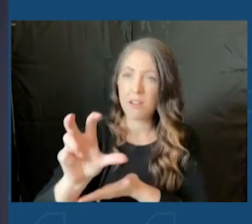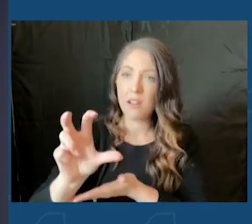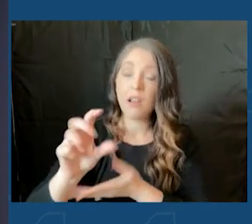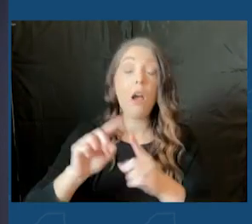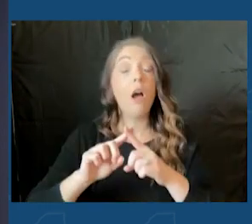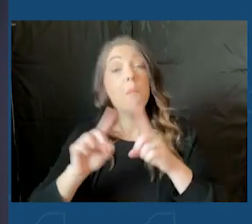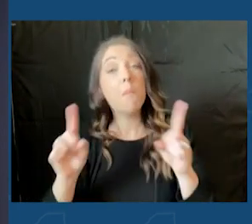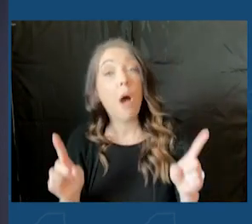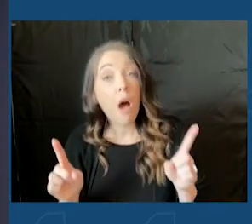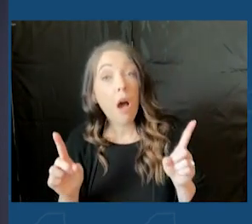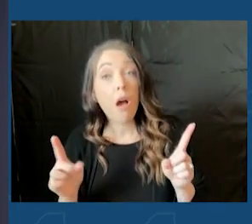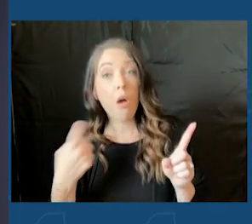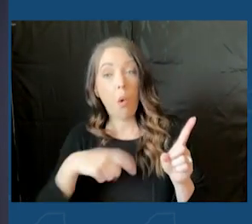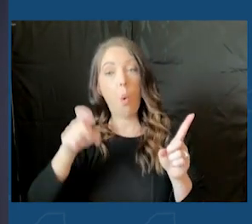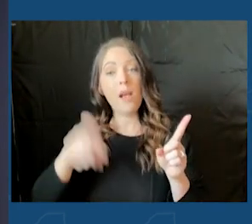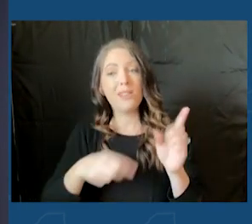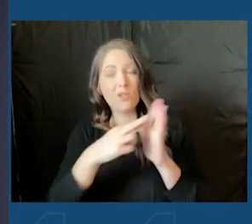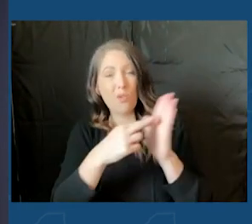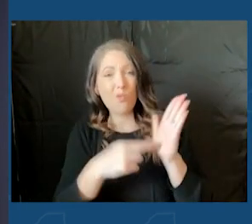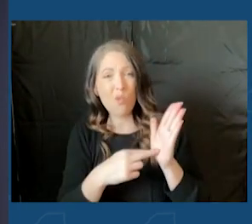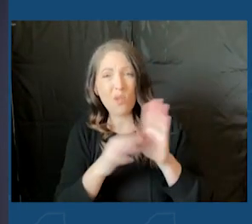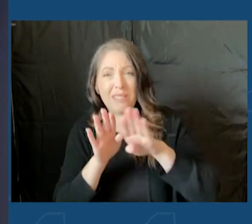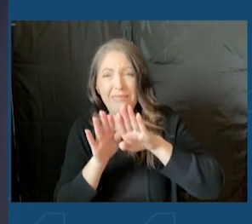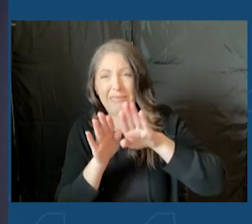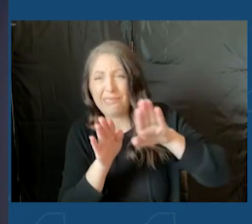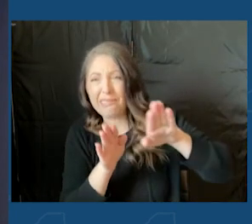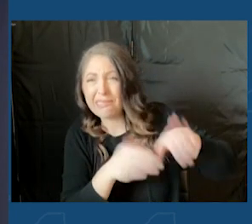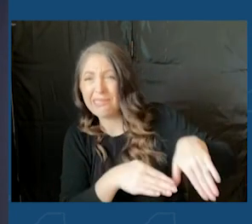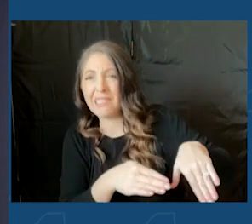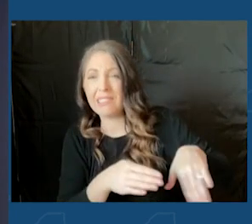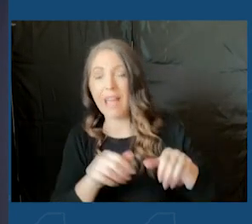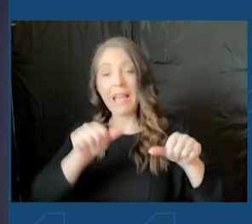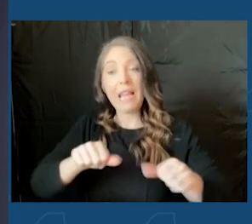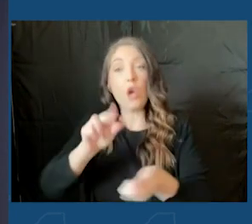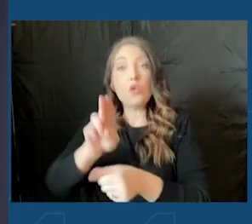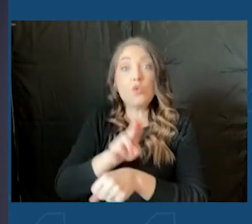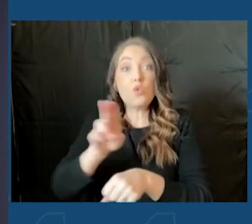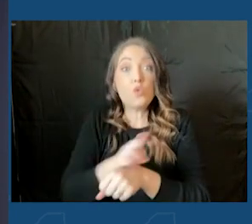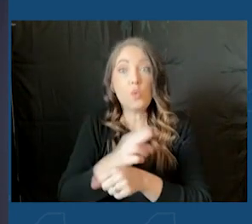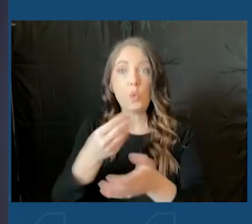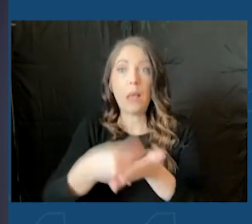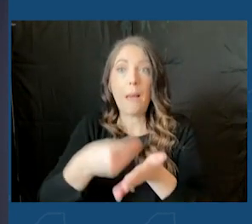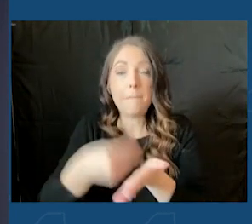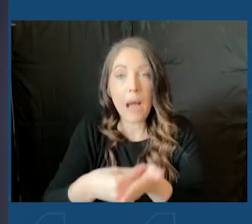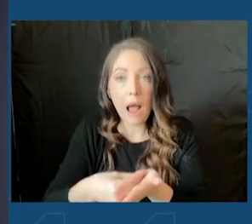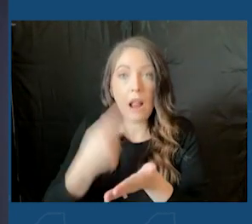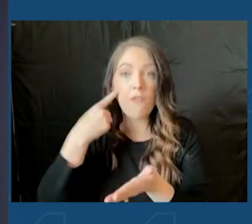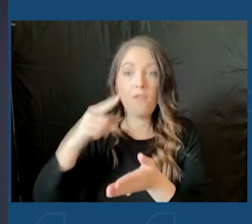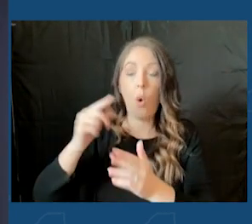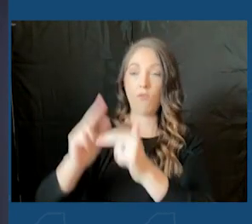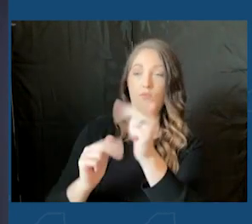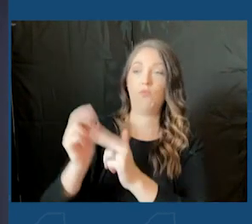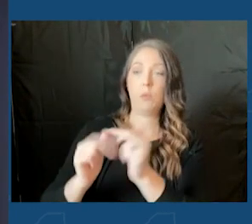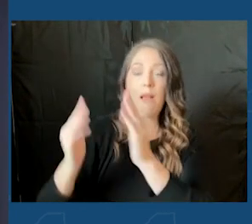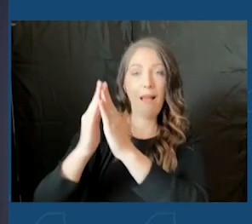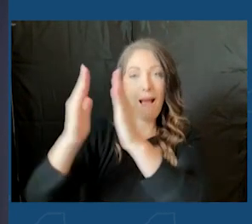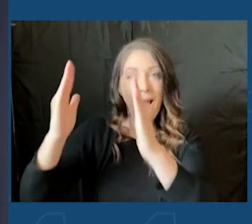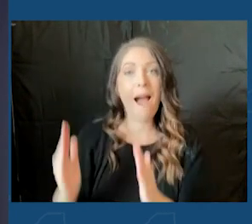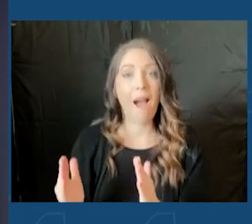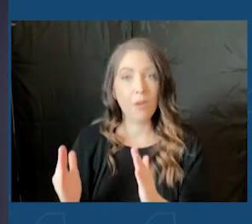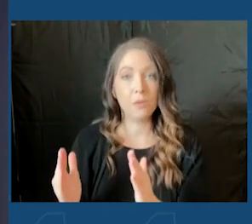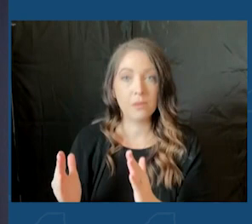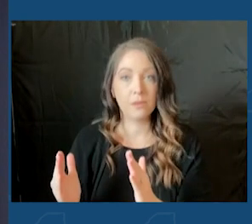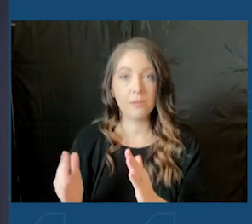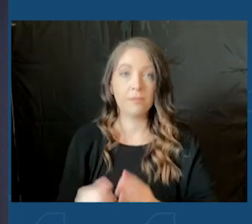these regulations out of the way so that we can use that money and create those homes for people that need them so desperately.